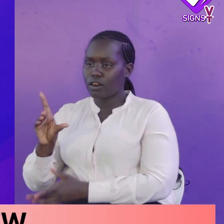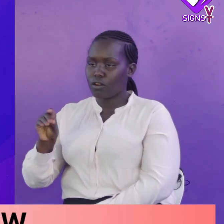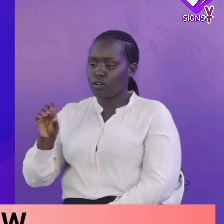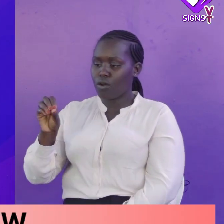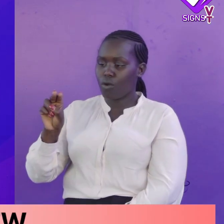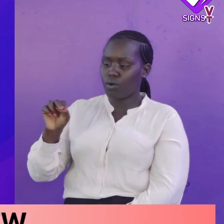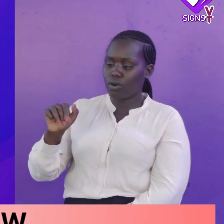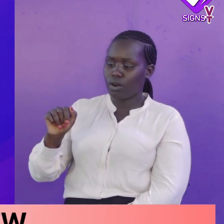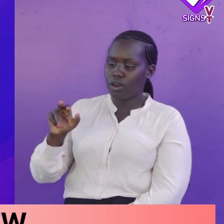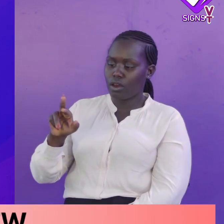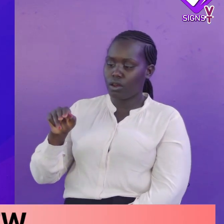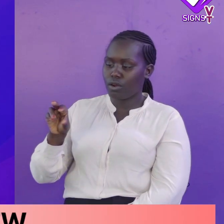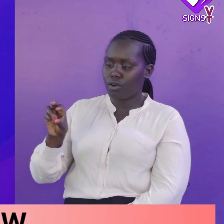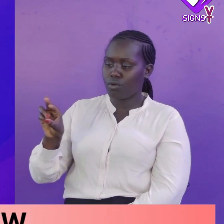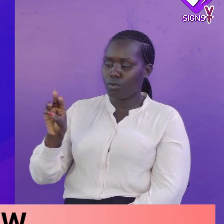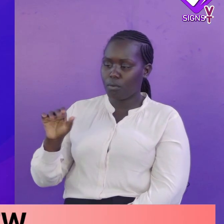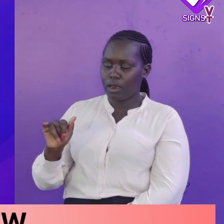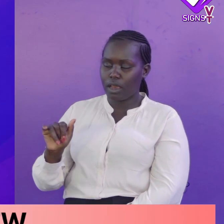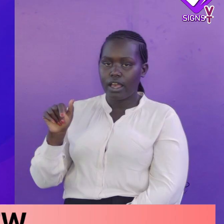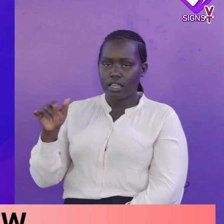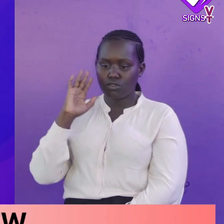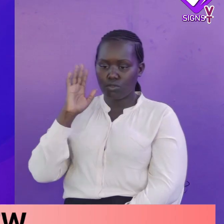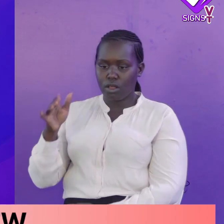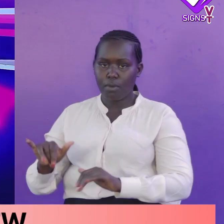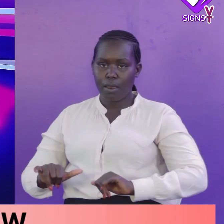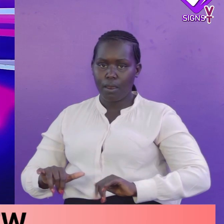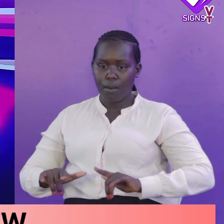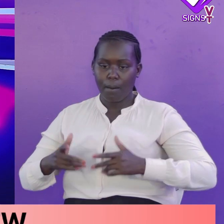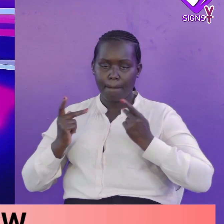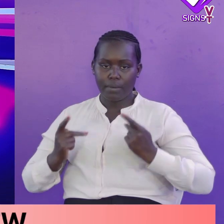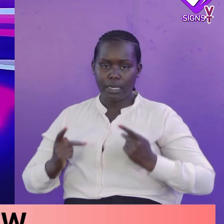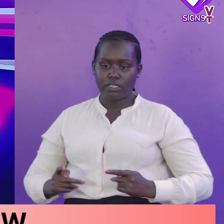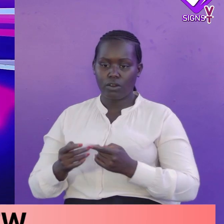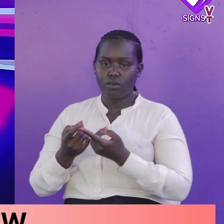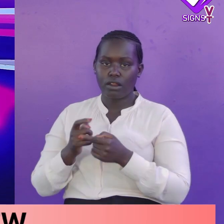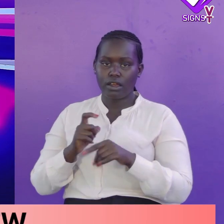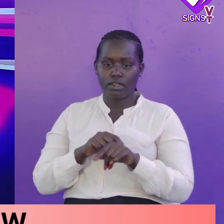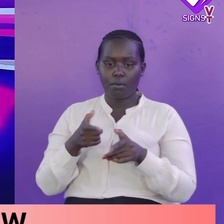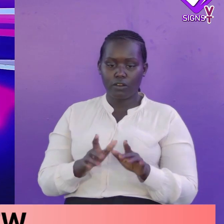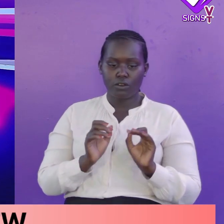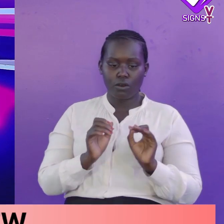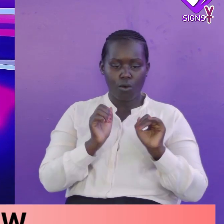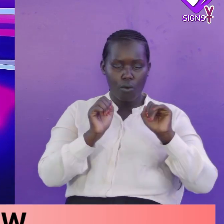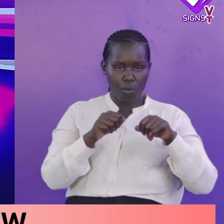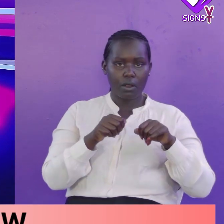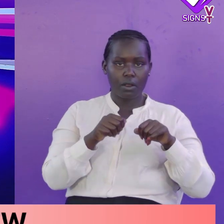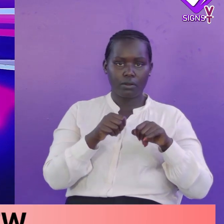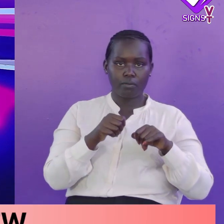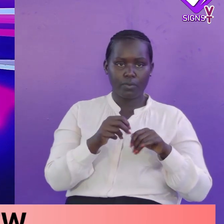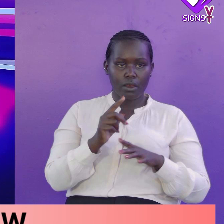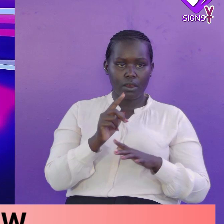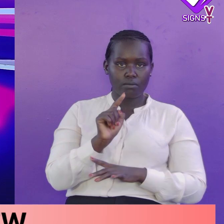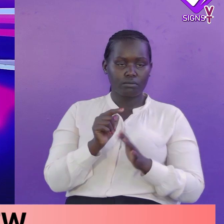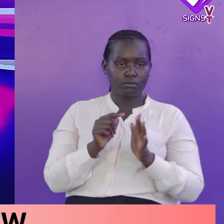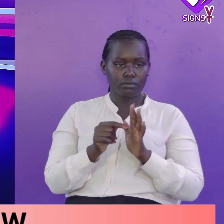Itakuwa personal. It will be so personal. Yeah. So I don't know if time allows, but we can quickly look at the UEFA Champions